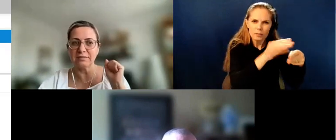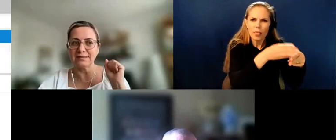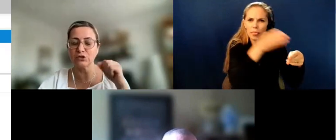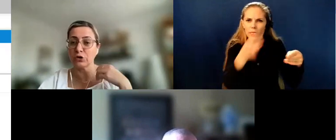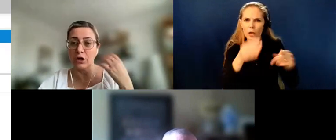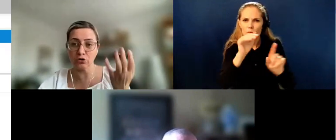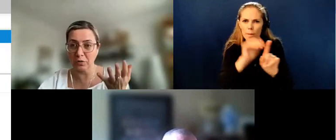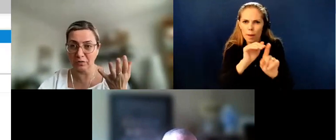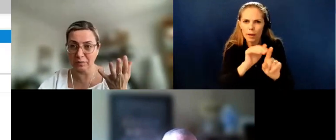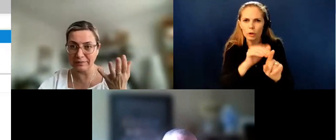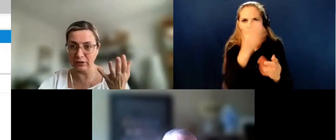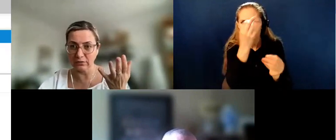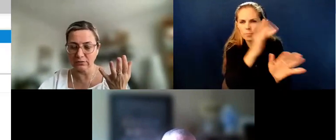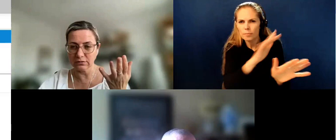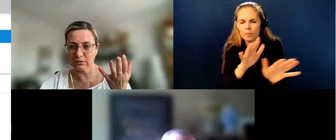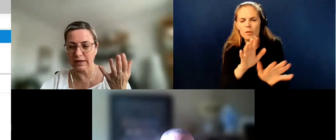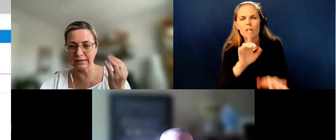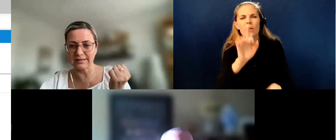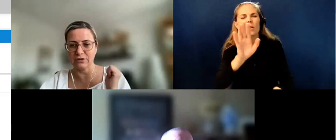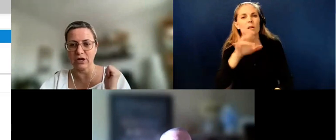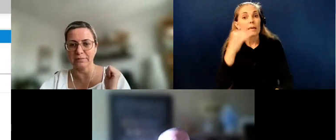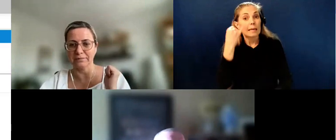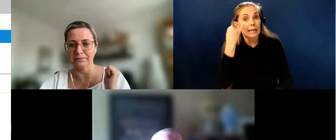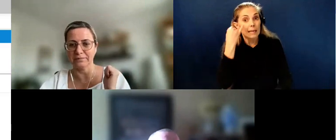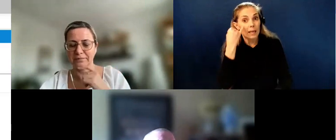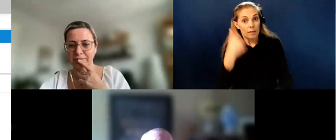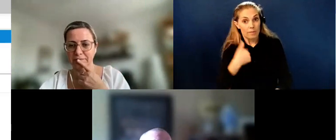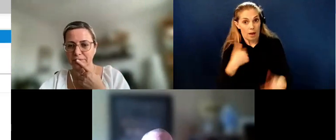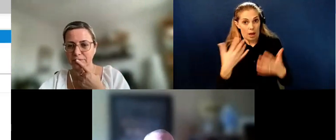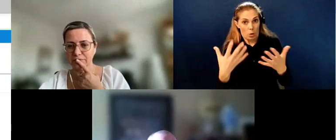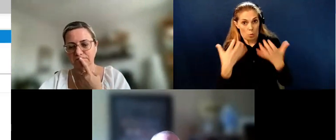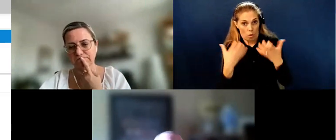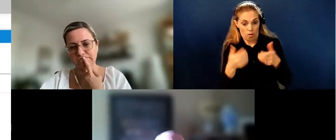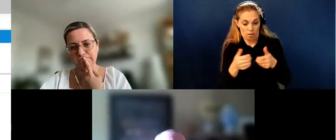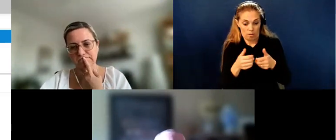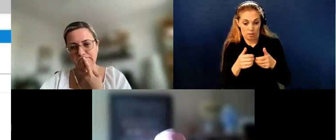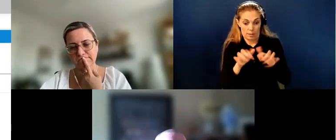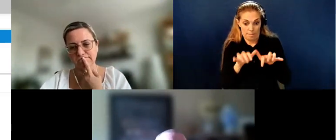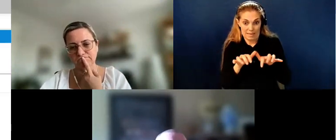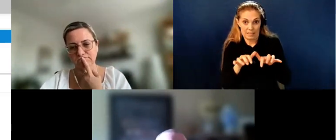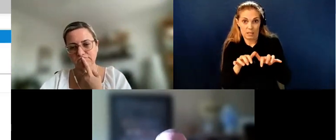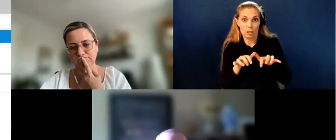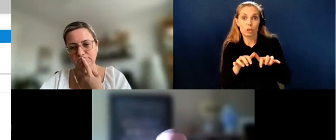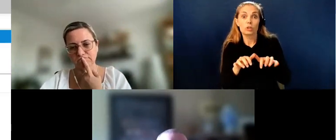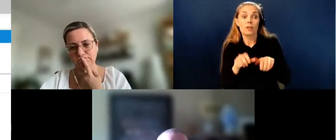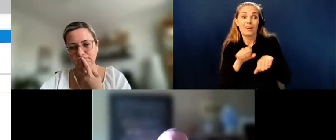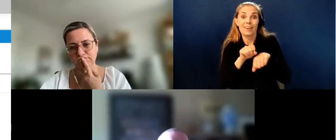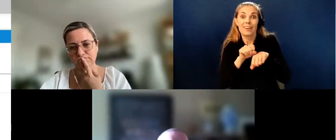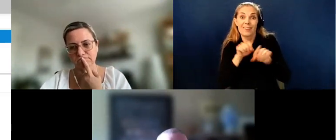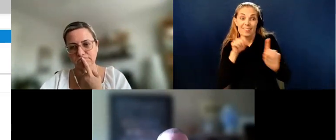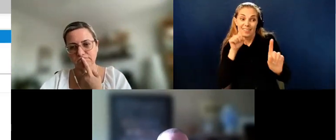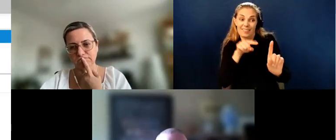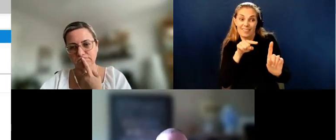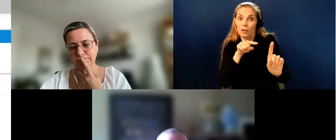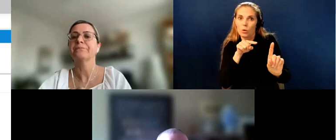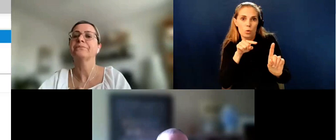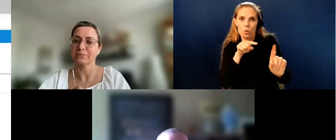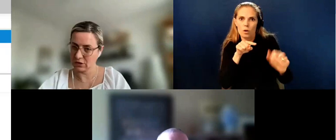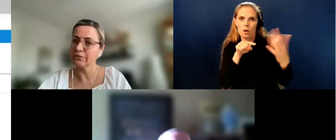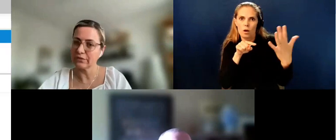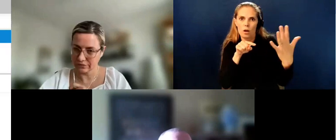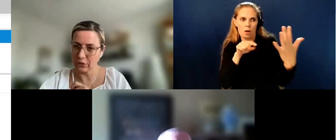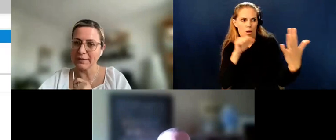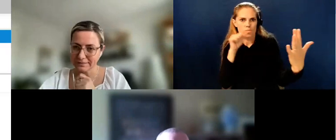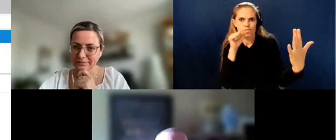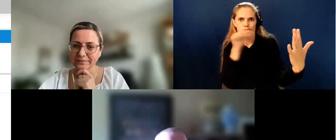send the same message to a group of people at the same time? Okay, so Connect SMS is one-to-one communication only.